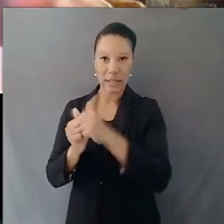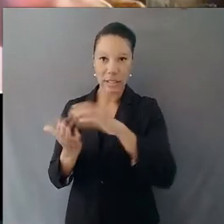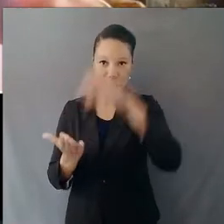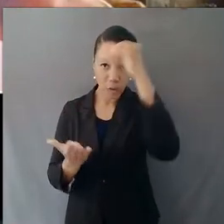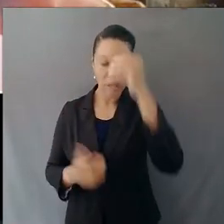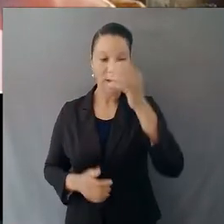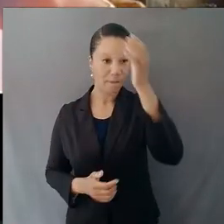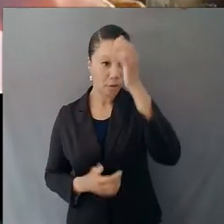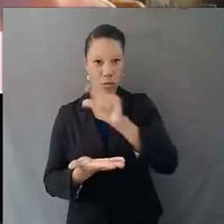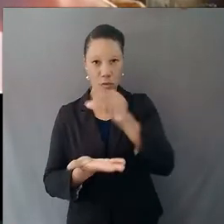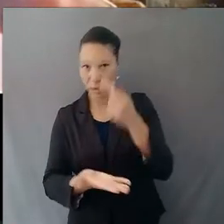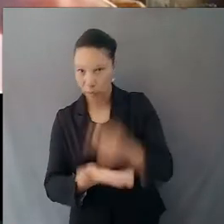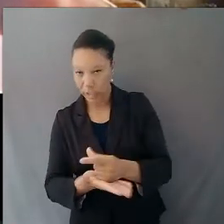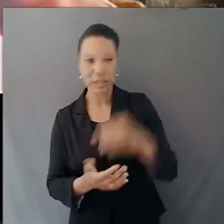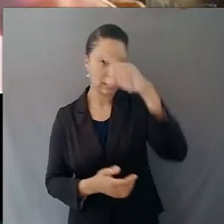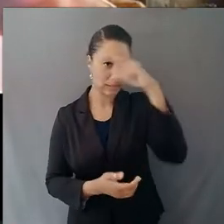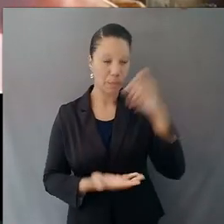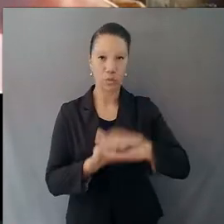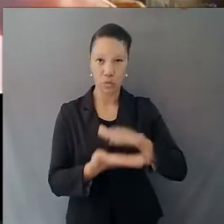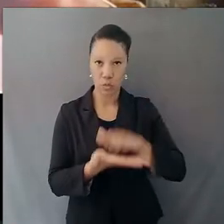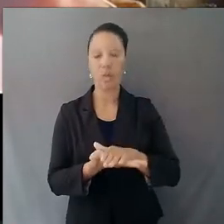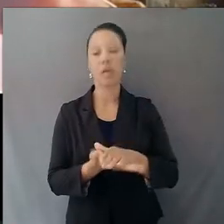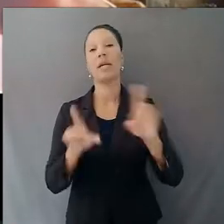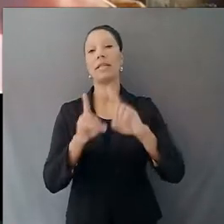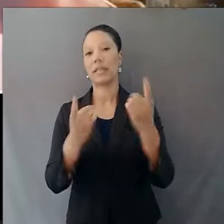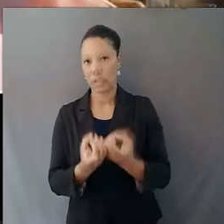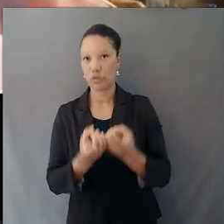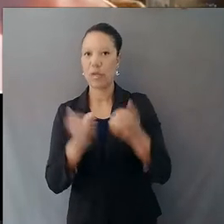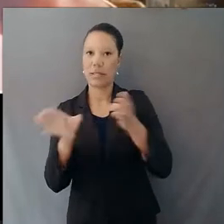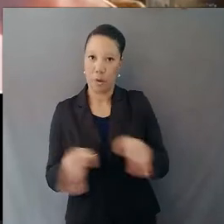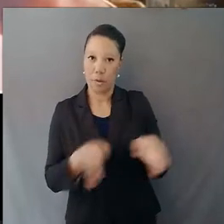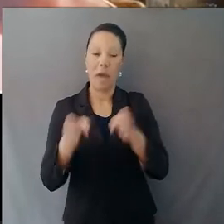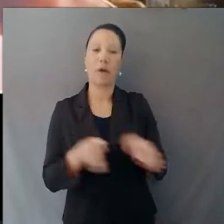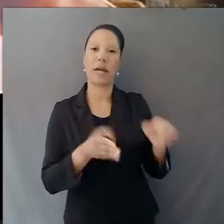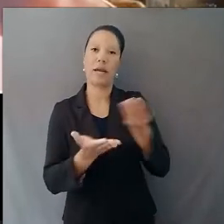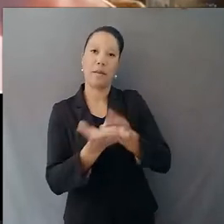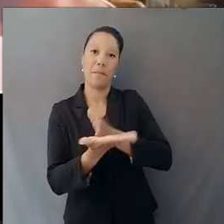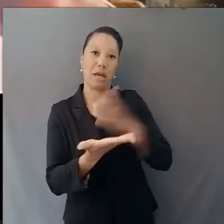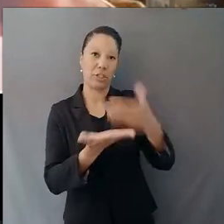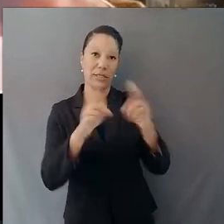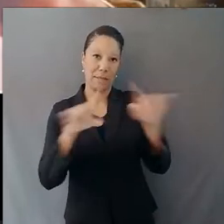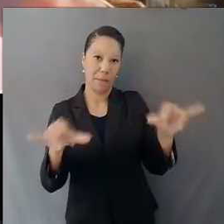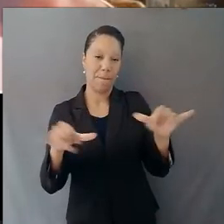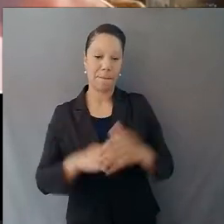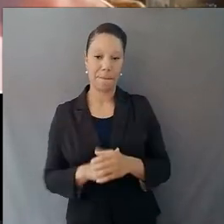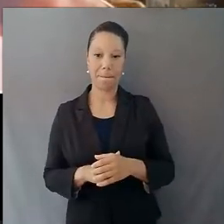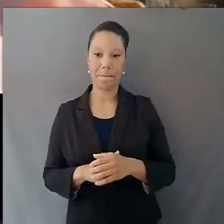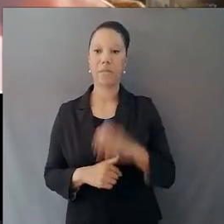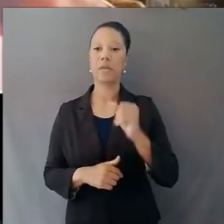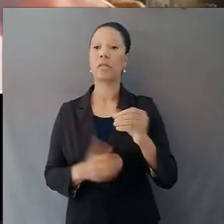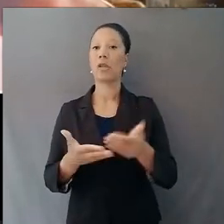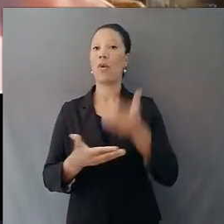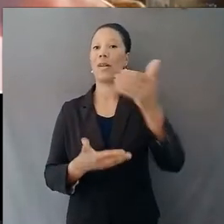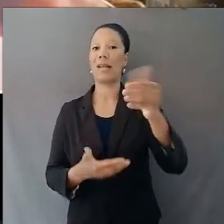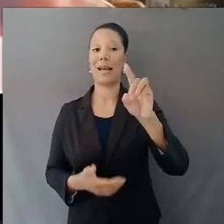summer school, the district is also preparing its budget. So, Zanti, the next critical date Elk Grove